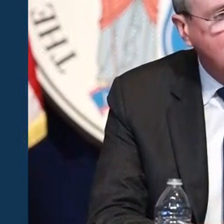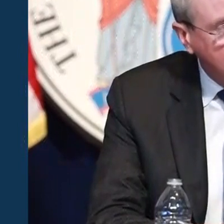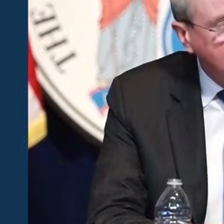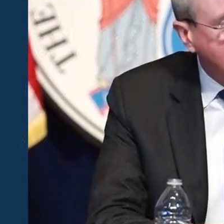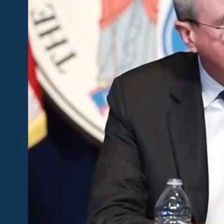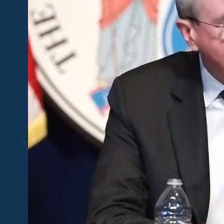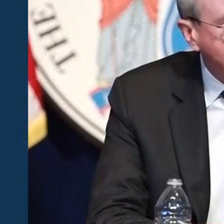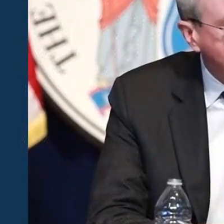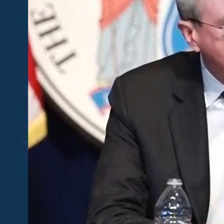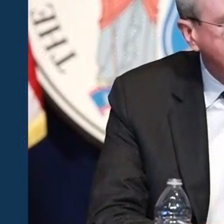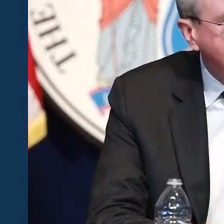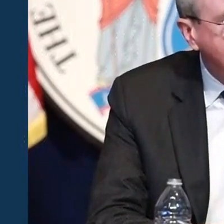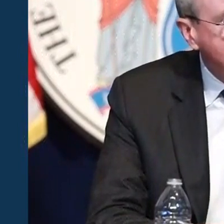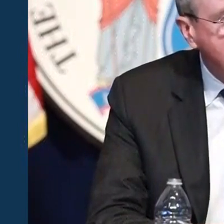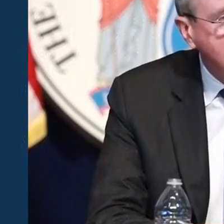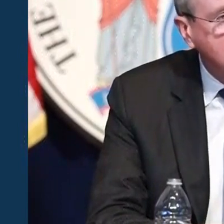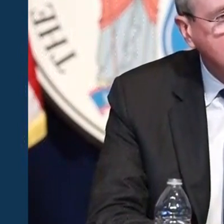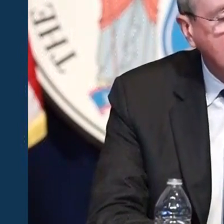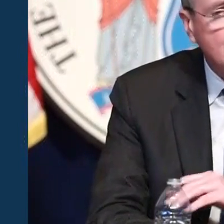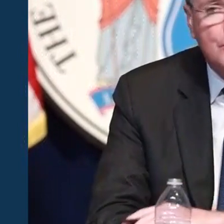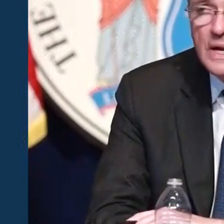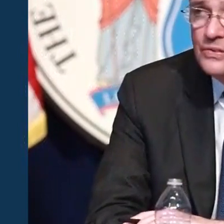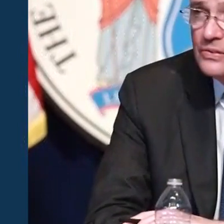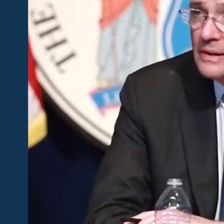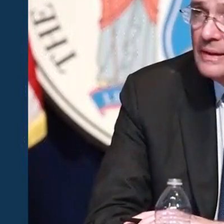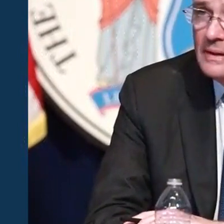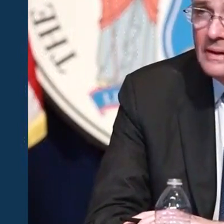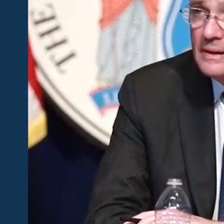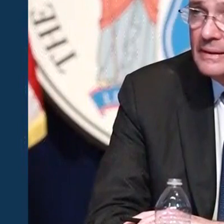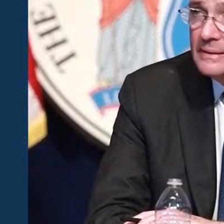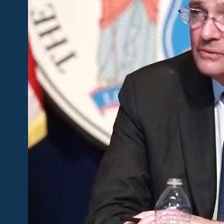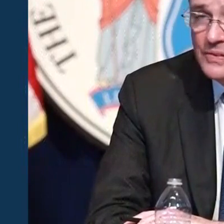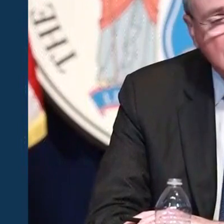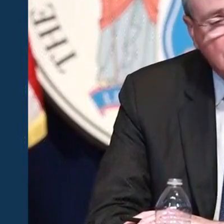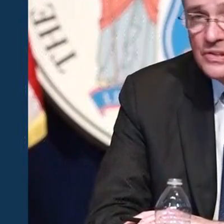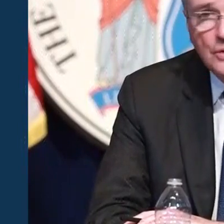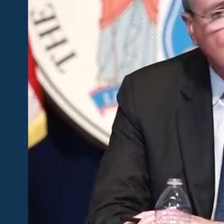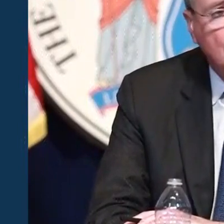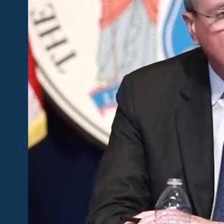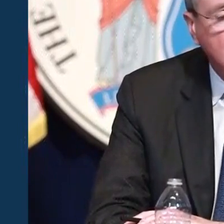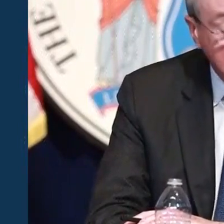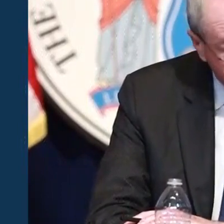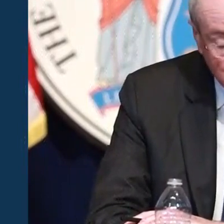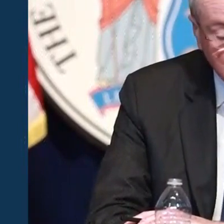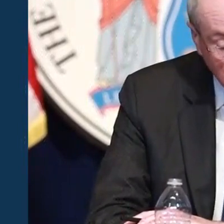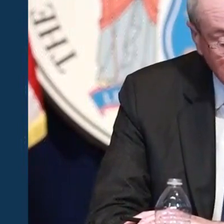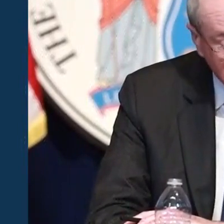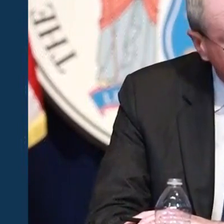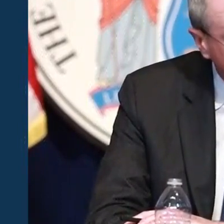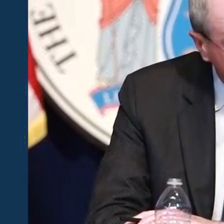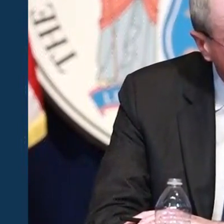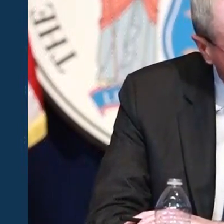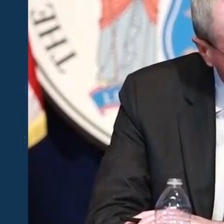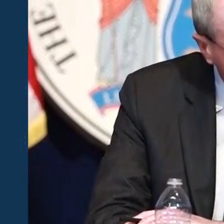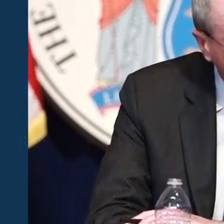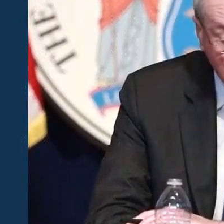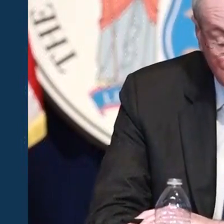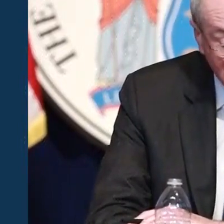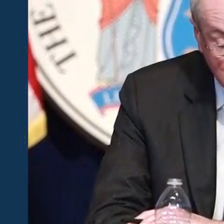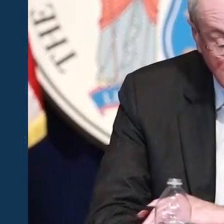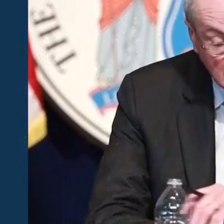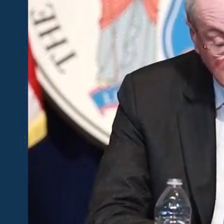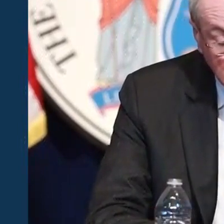off a ventilator as we speak. He's being given last rites, 56 years old. I mean, it's just, the stories